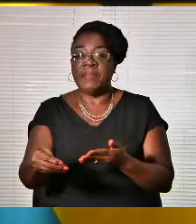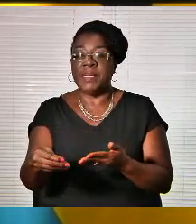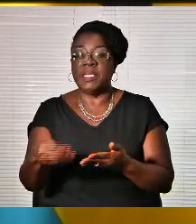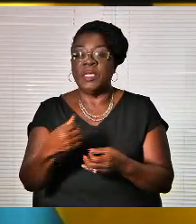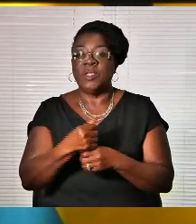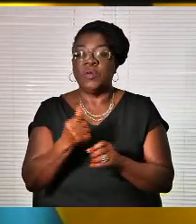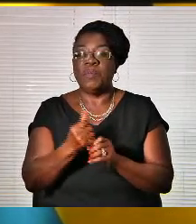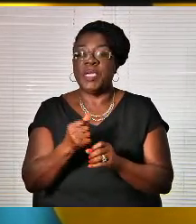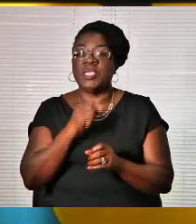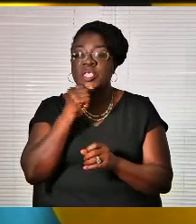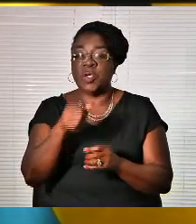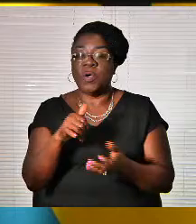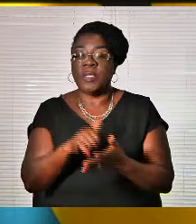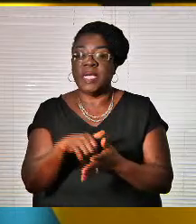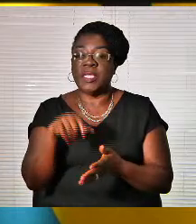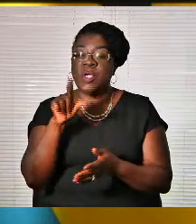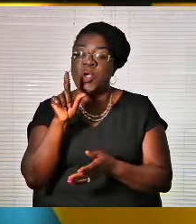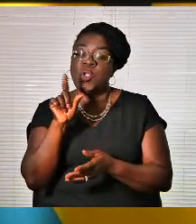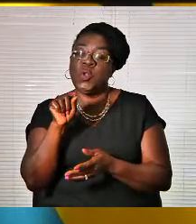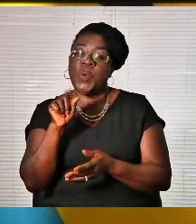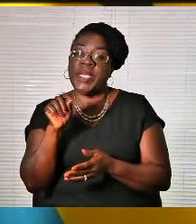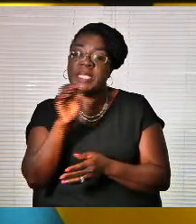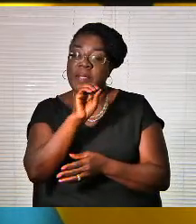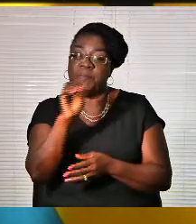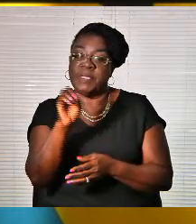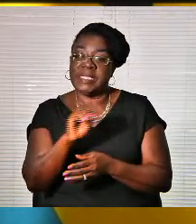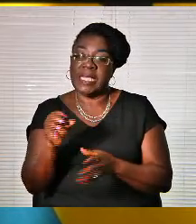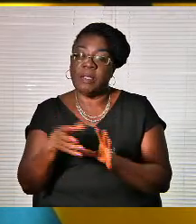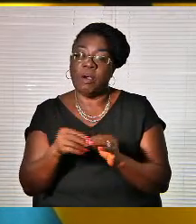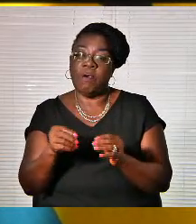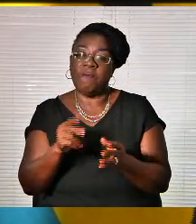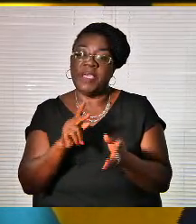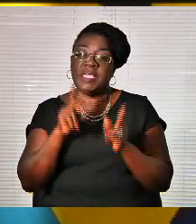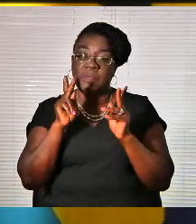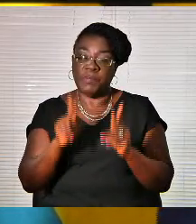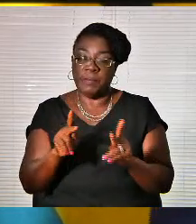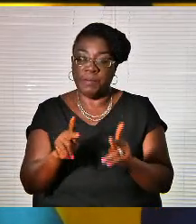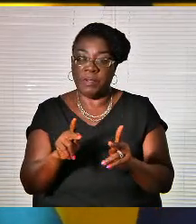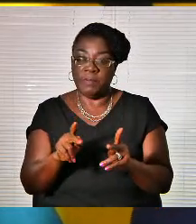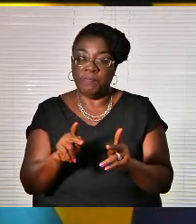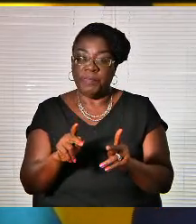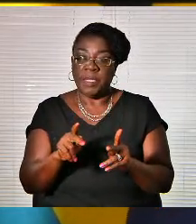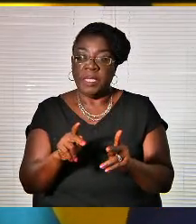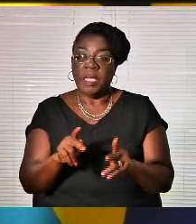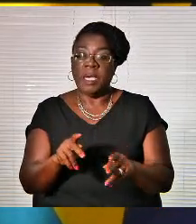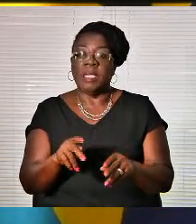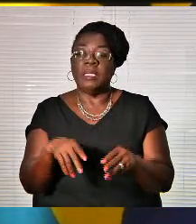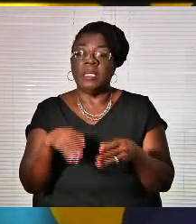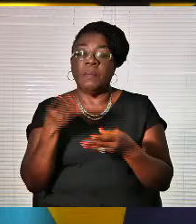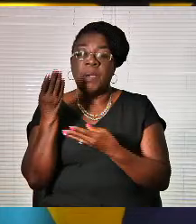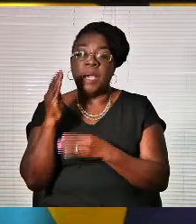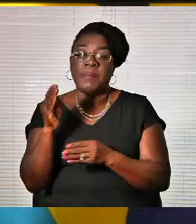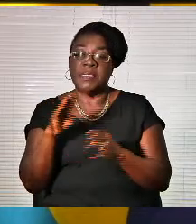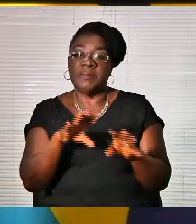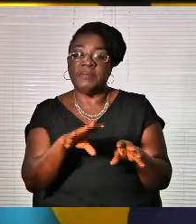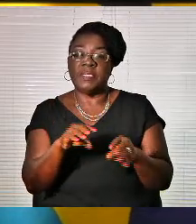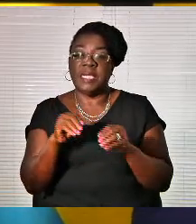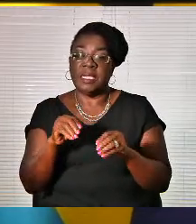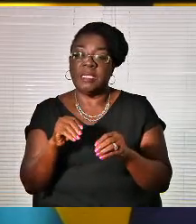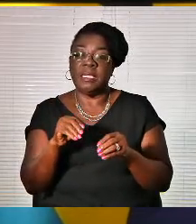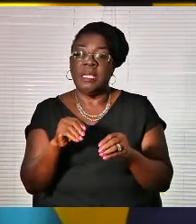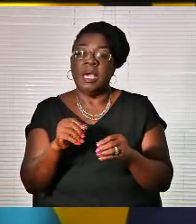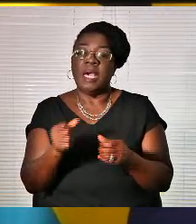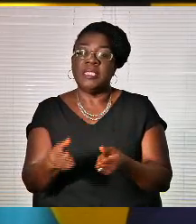least 20% of its population. The Cabinet of the Bahamas has taken the decision to move forward with that. We do secure